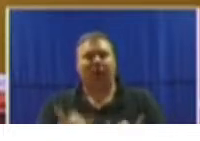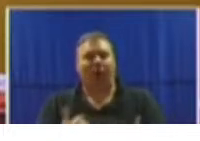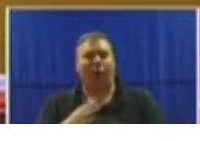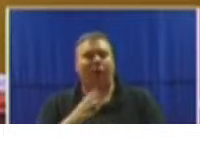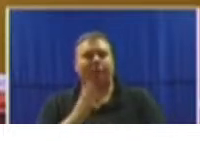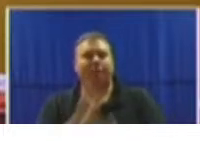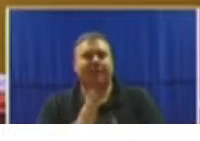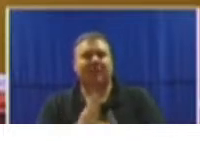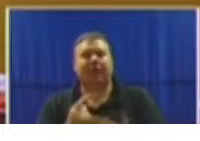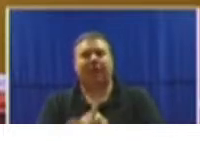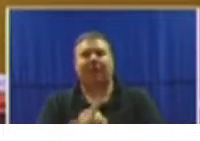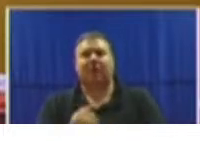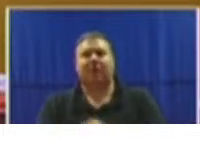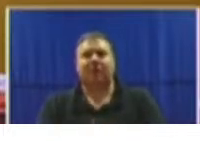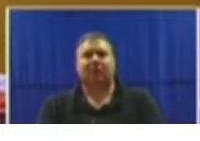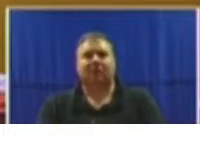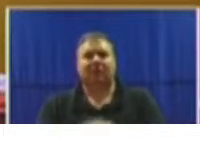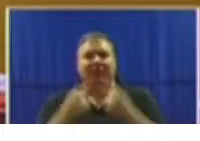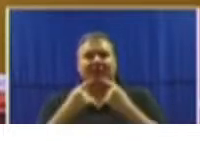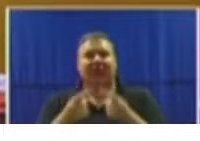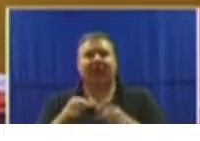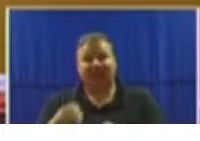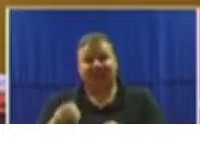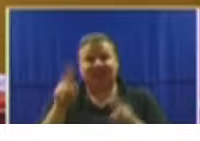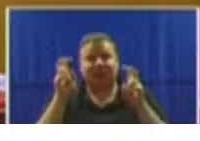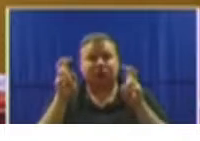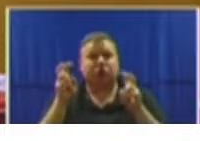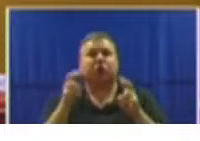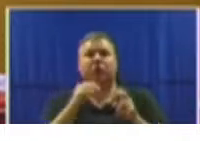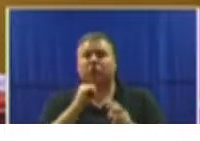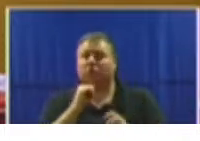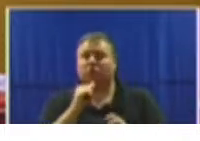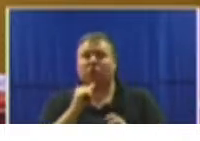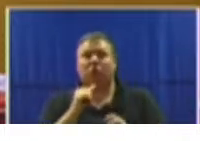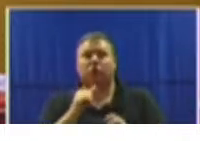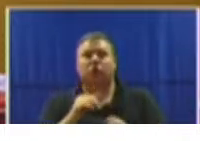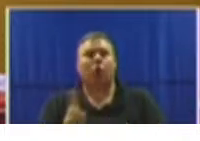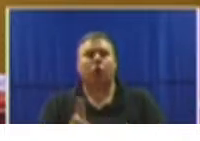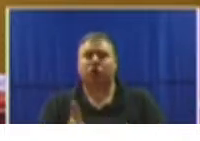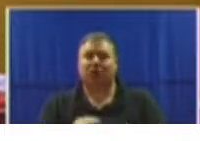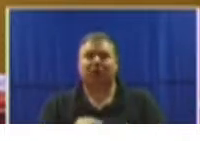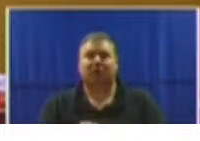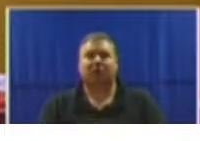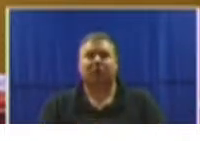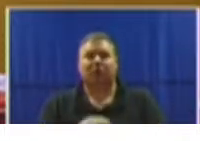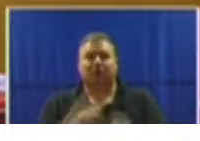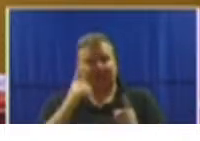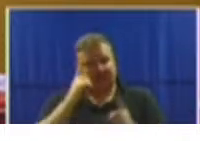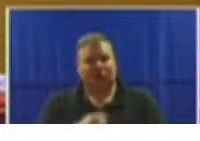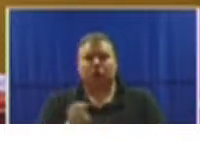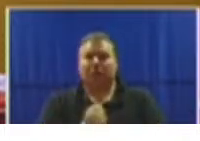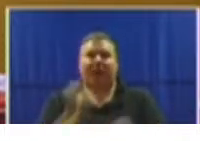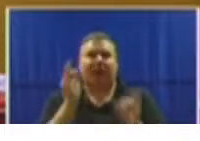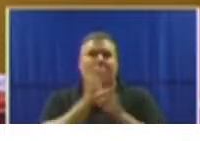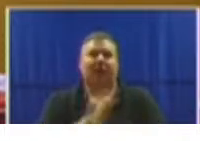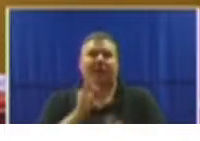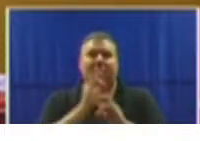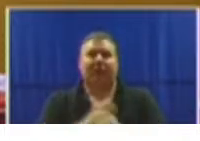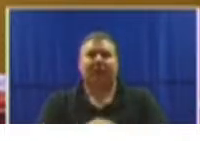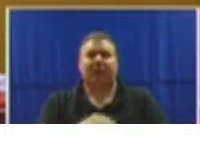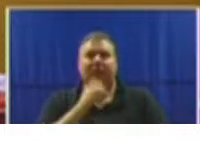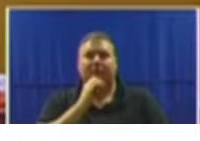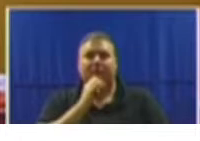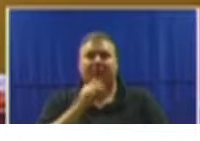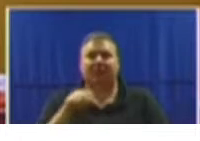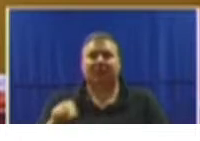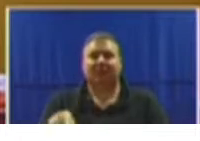the matter, there is no urgency and do not rule on the matter, what it means is that the matter has fallen